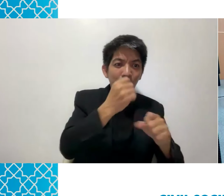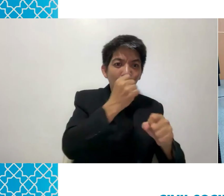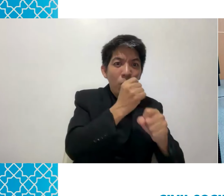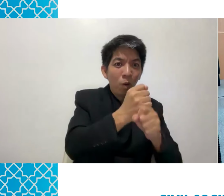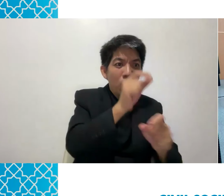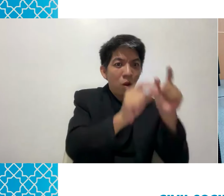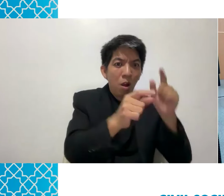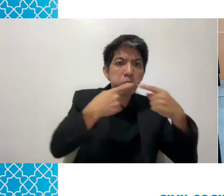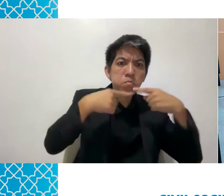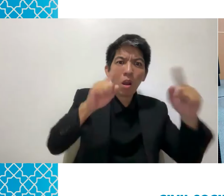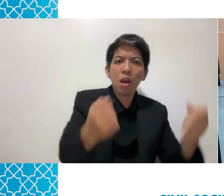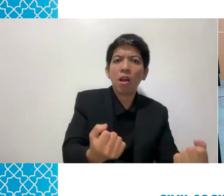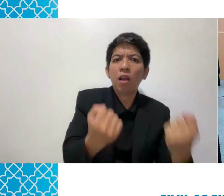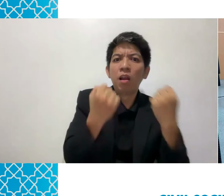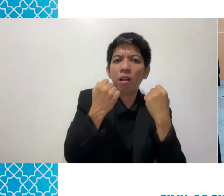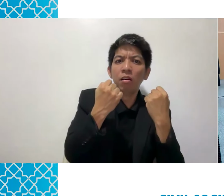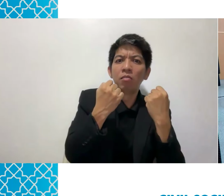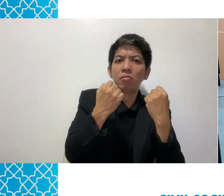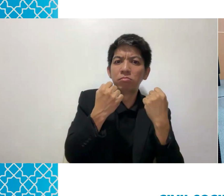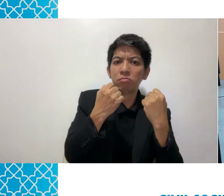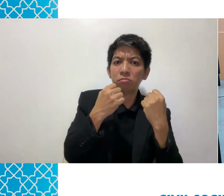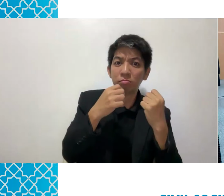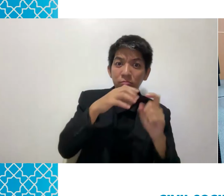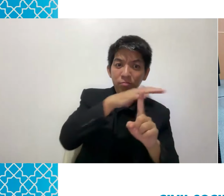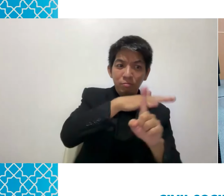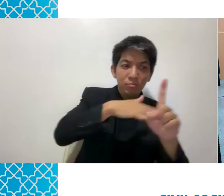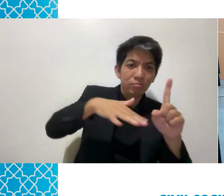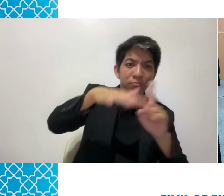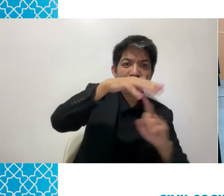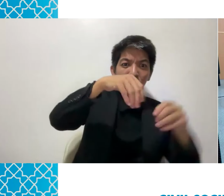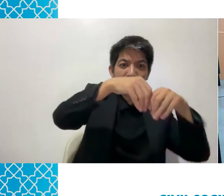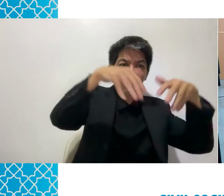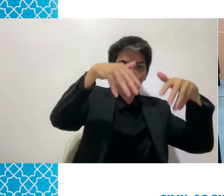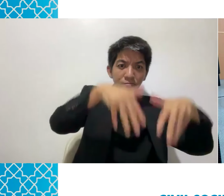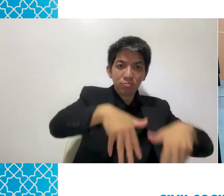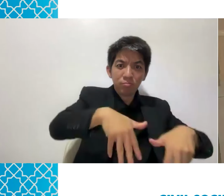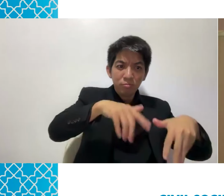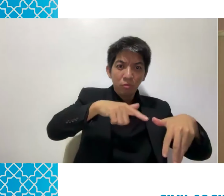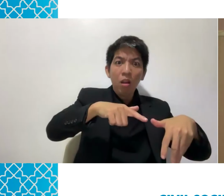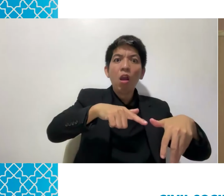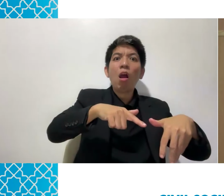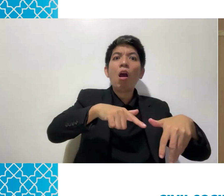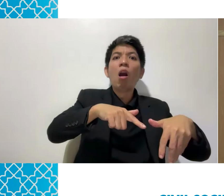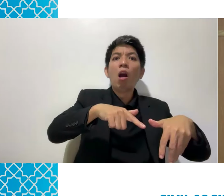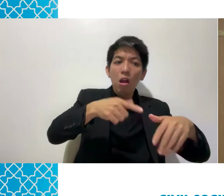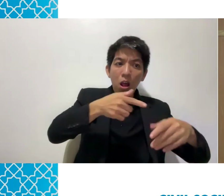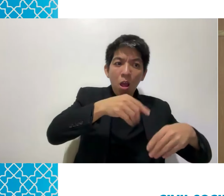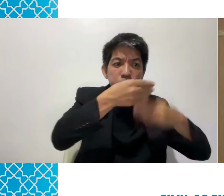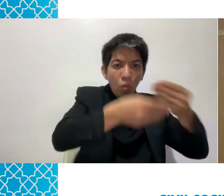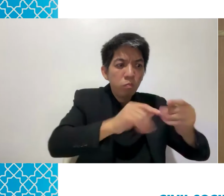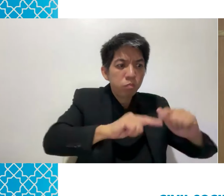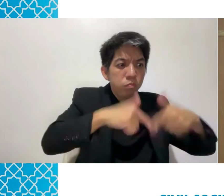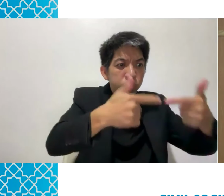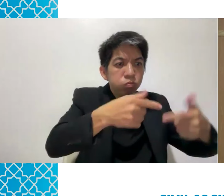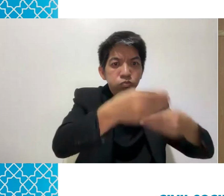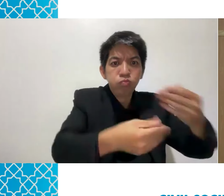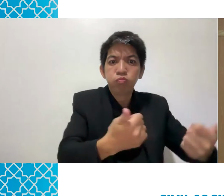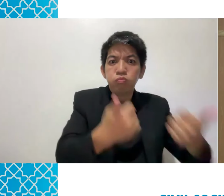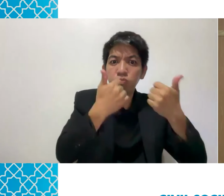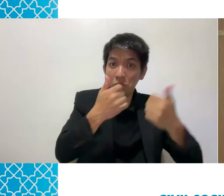Youth have valuable perspectives that can help shape the mobility, health, employability, and climate future that they